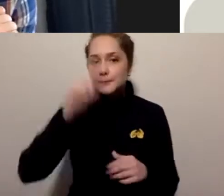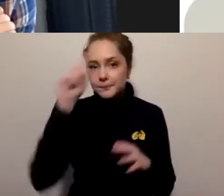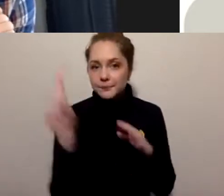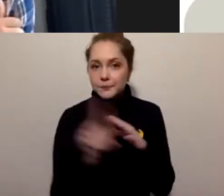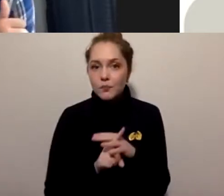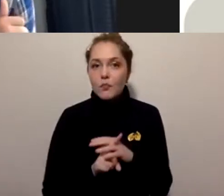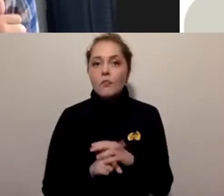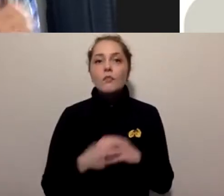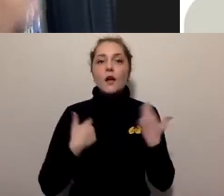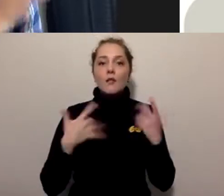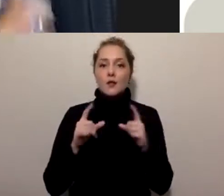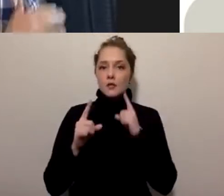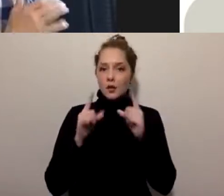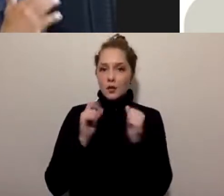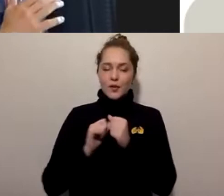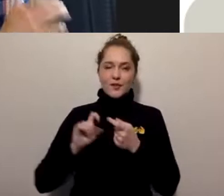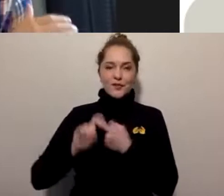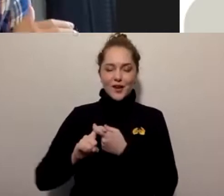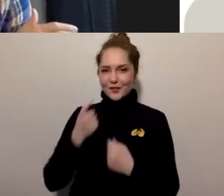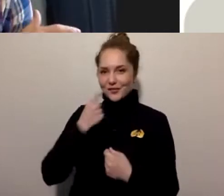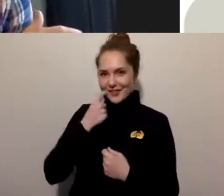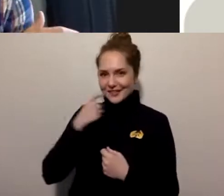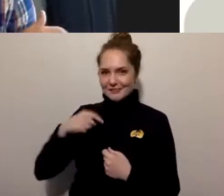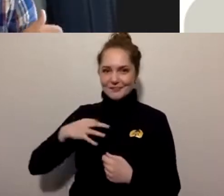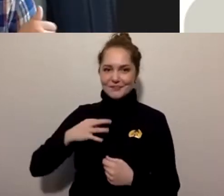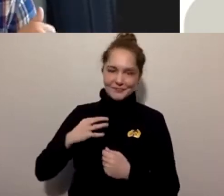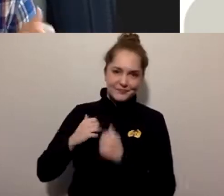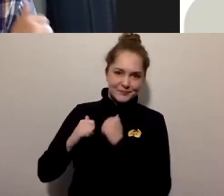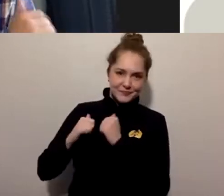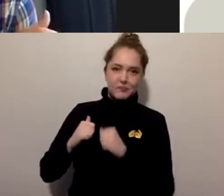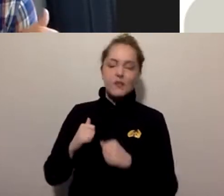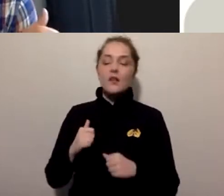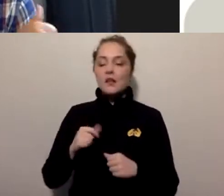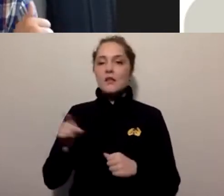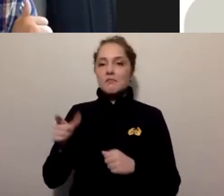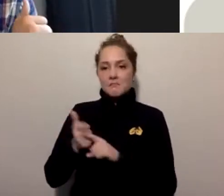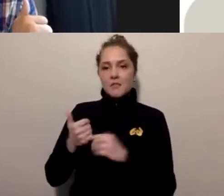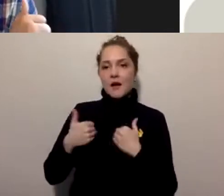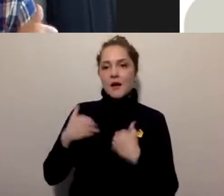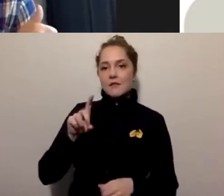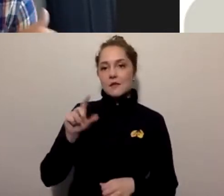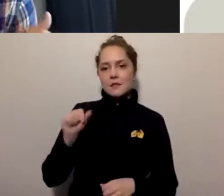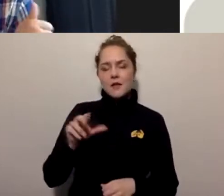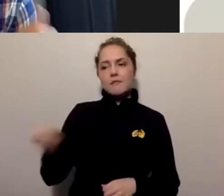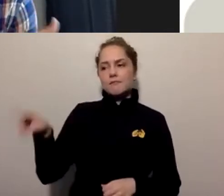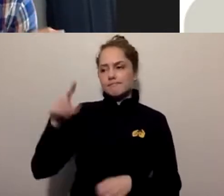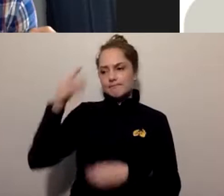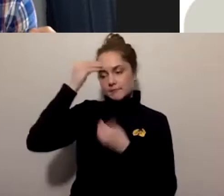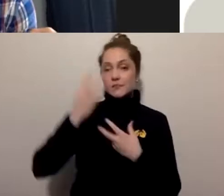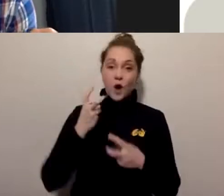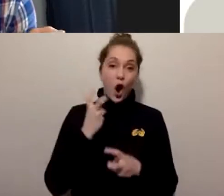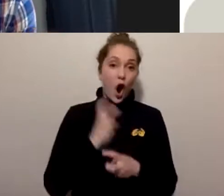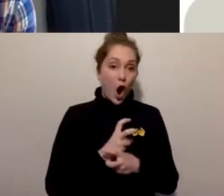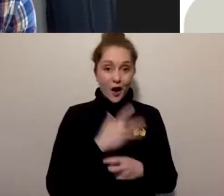I've spoken to friends recently on the campaign who have disabilities, and they've told me that it's hard out